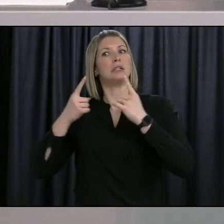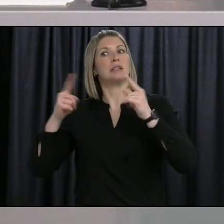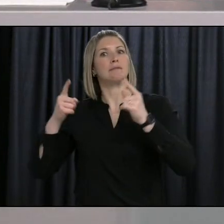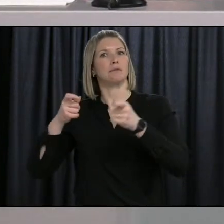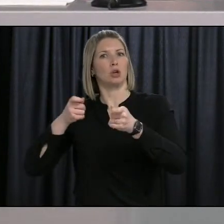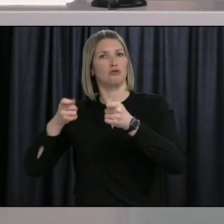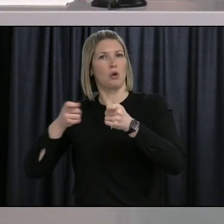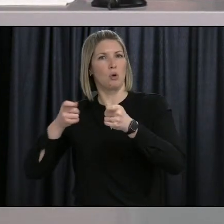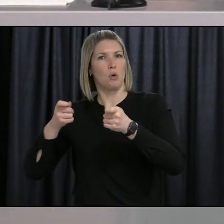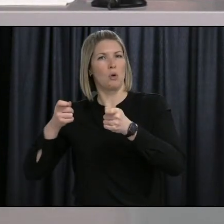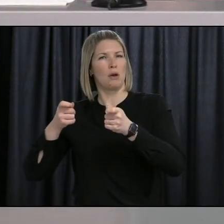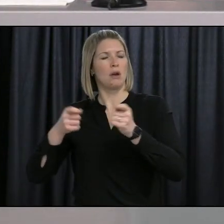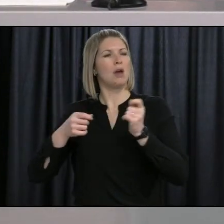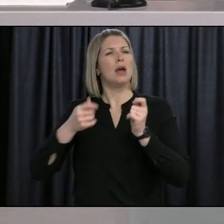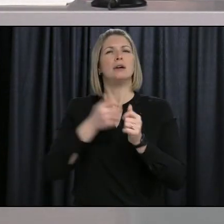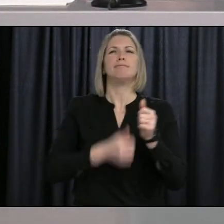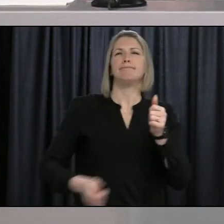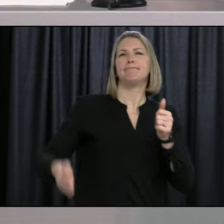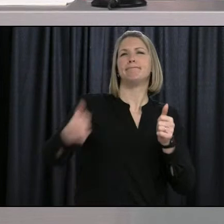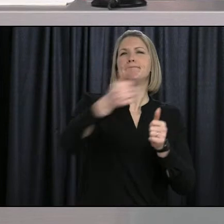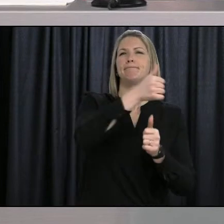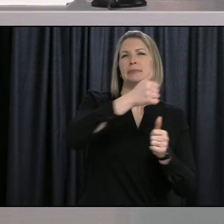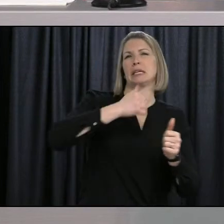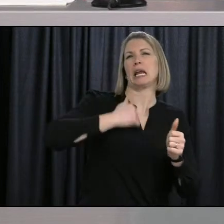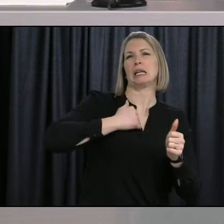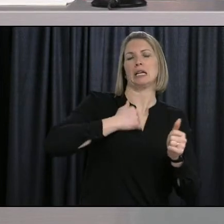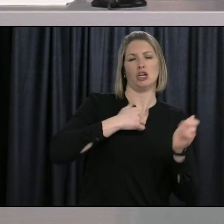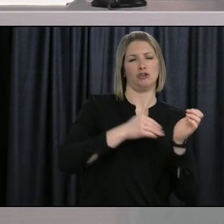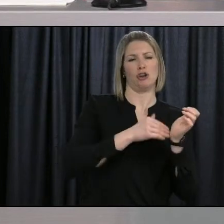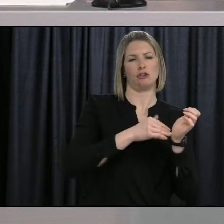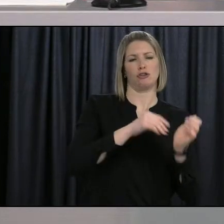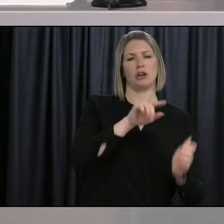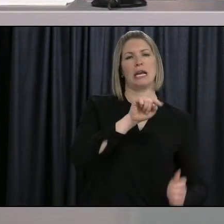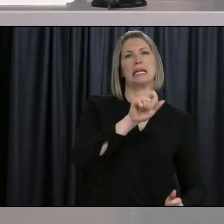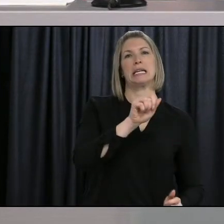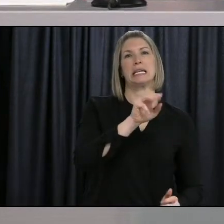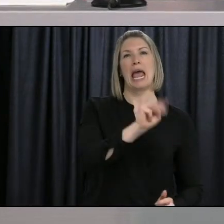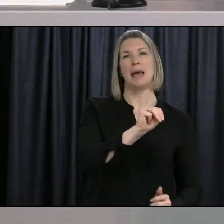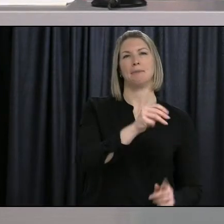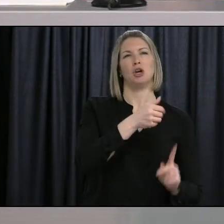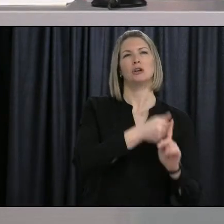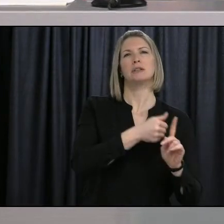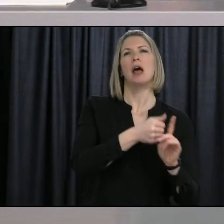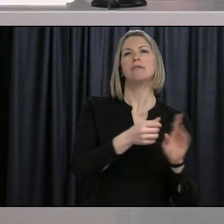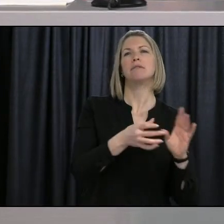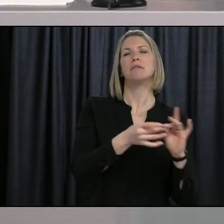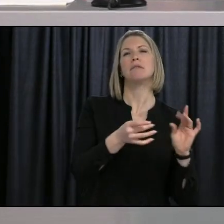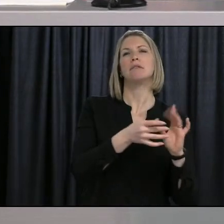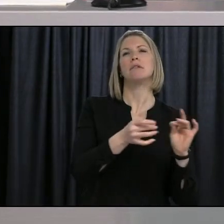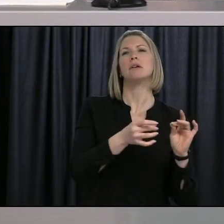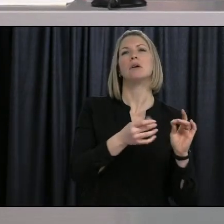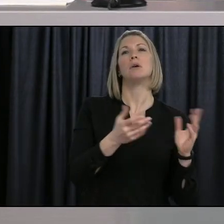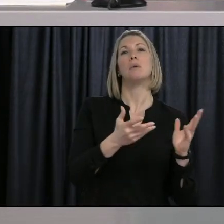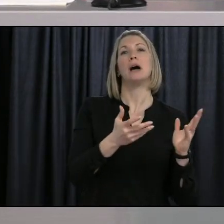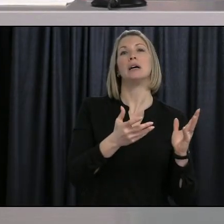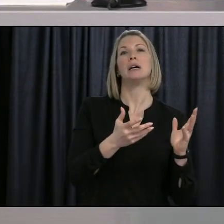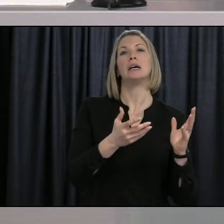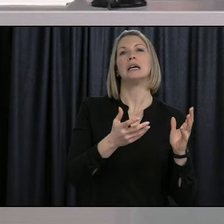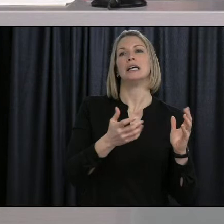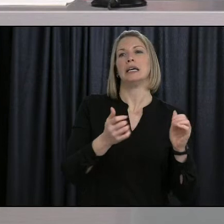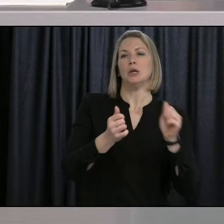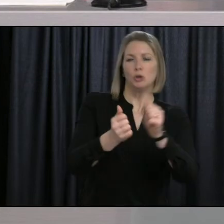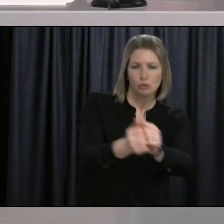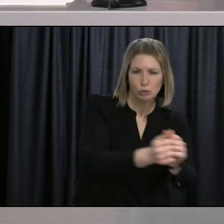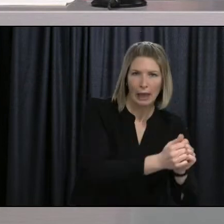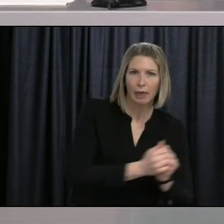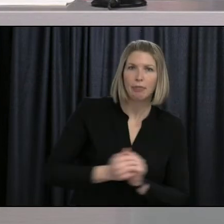Officer, is quoted as saying by Canadian Press this morning, and that is, she says, our collective effort has begun to tip the balance